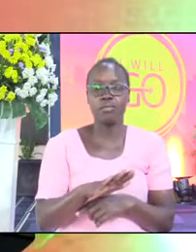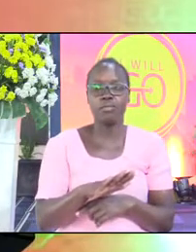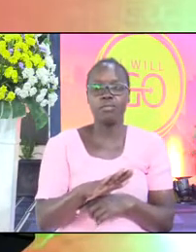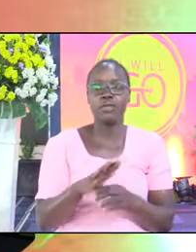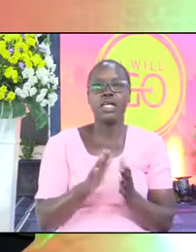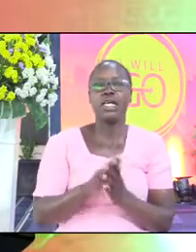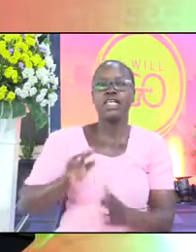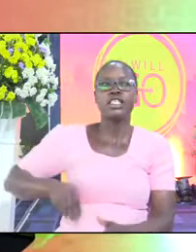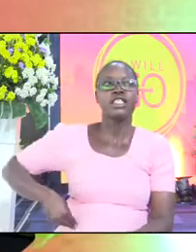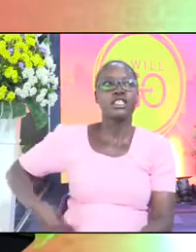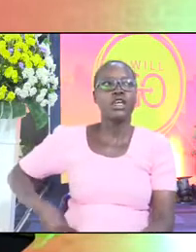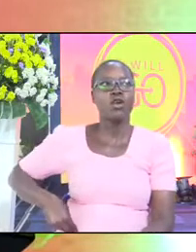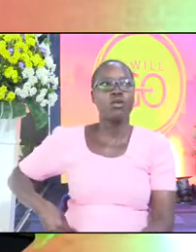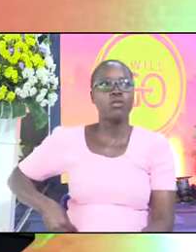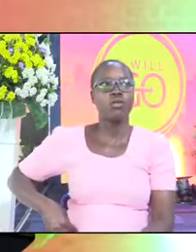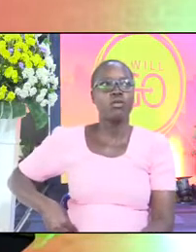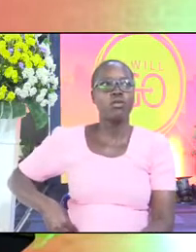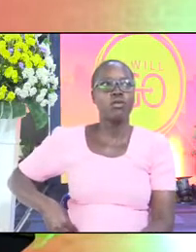Jacob